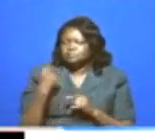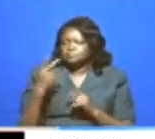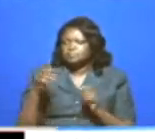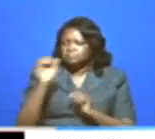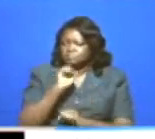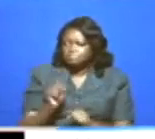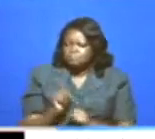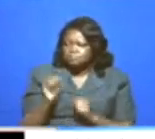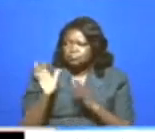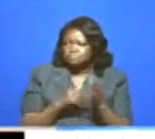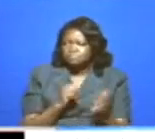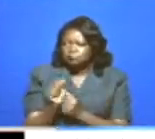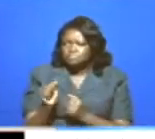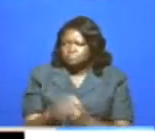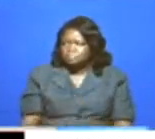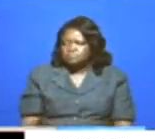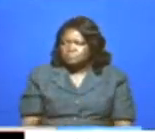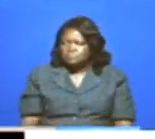vandalized.